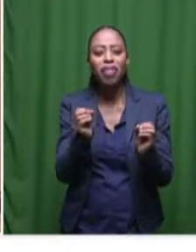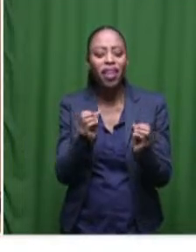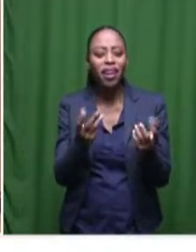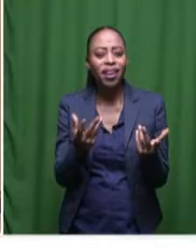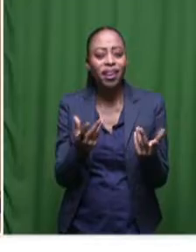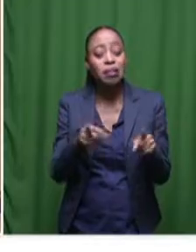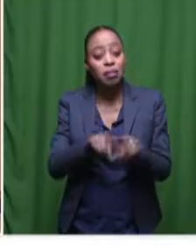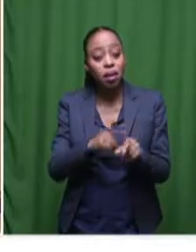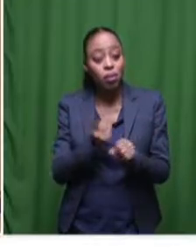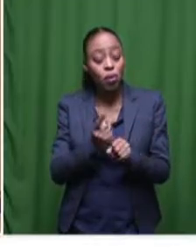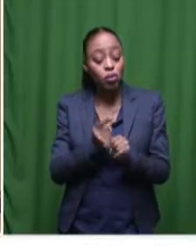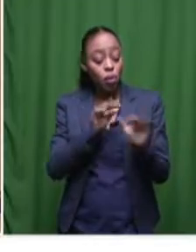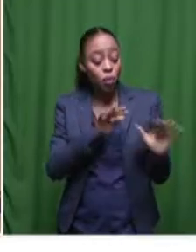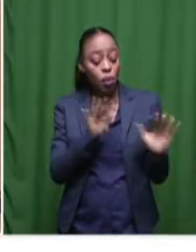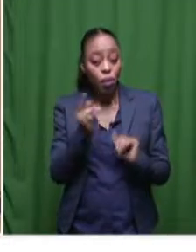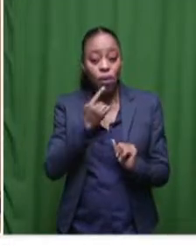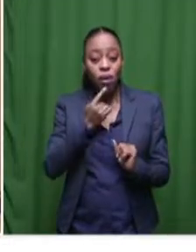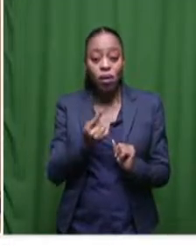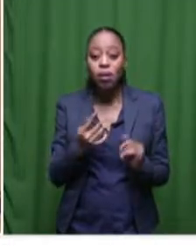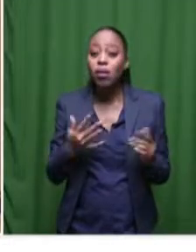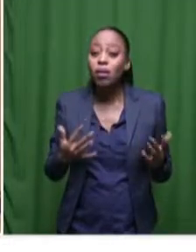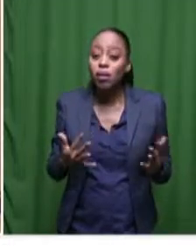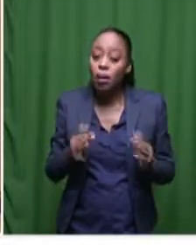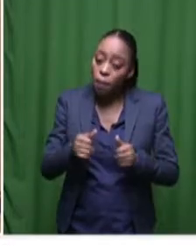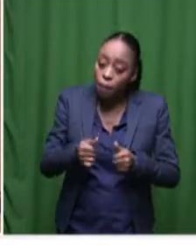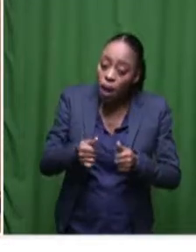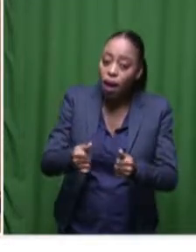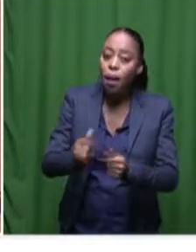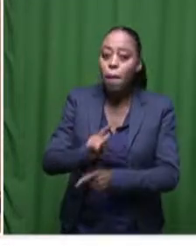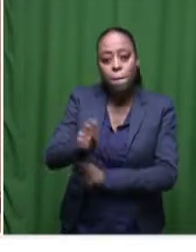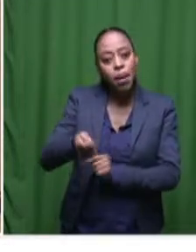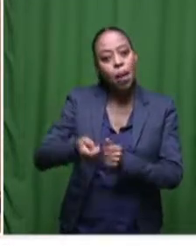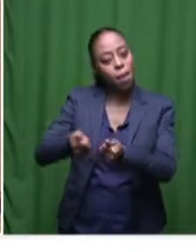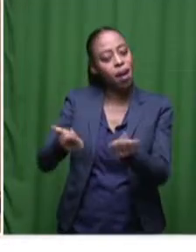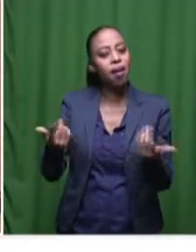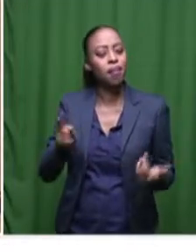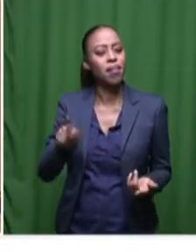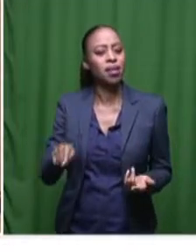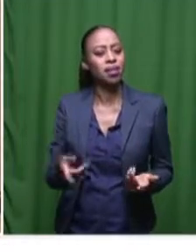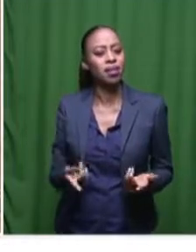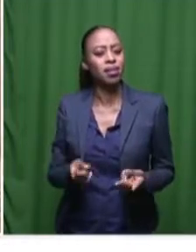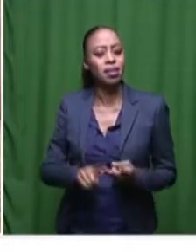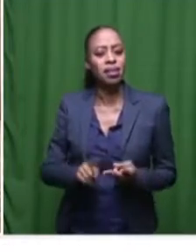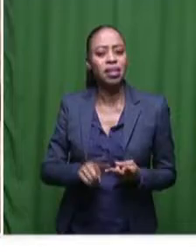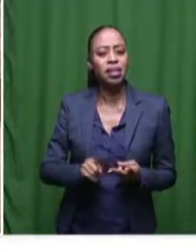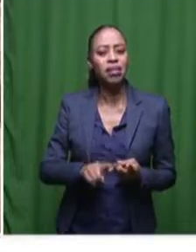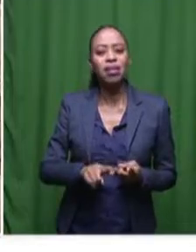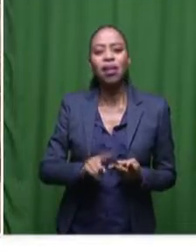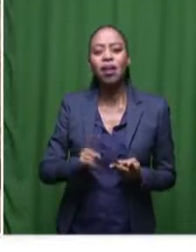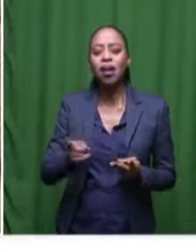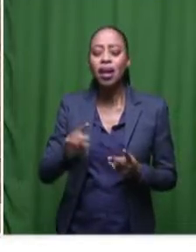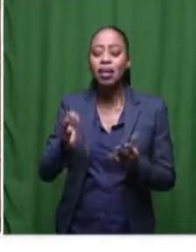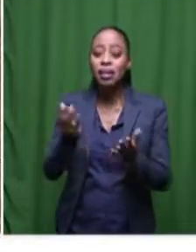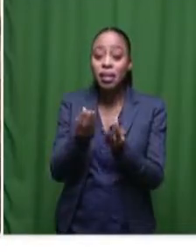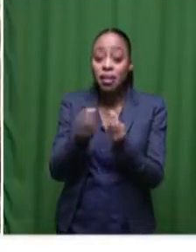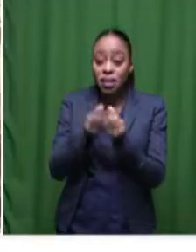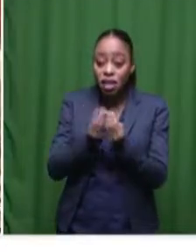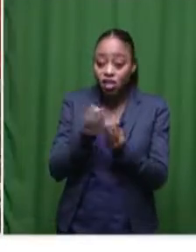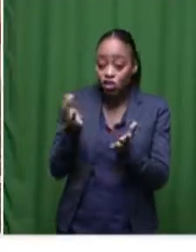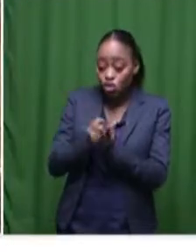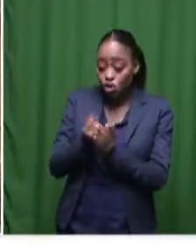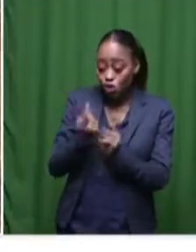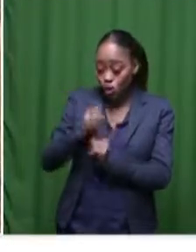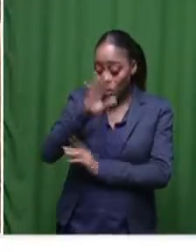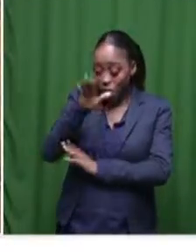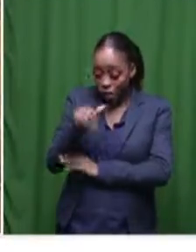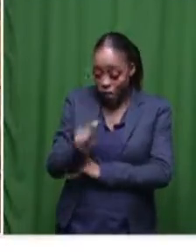And also people saying, let's talk reparation, let's talk repatriation. What is your